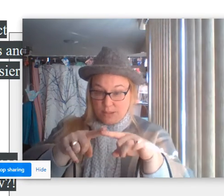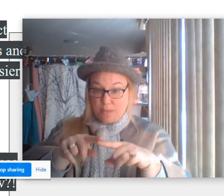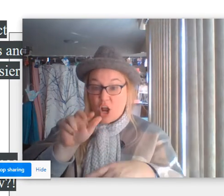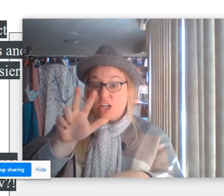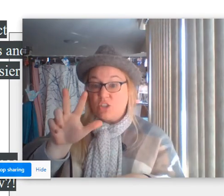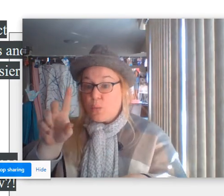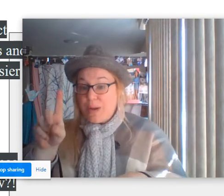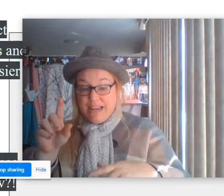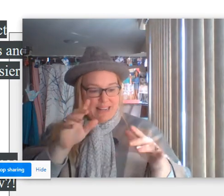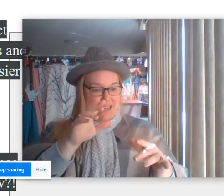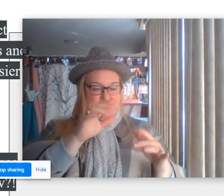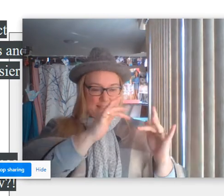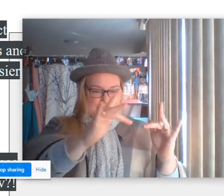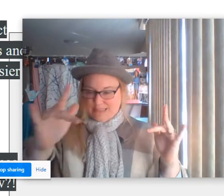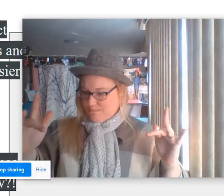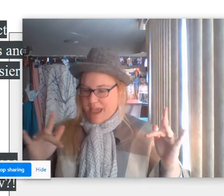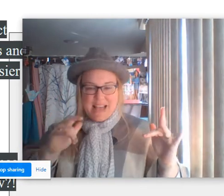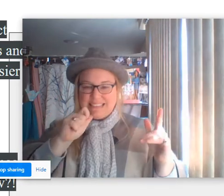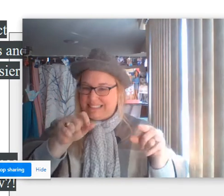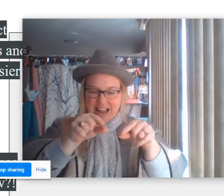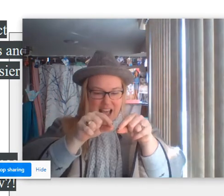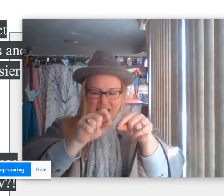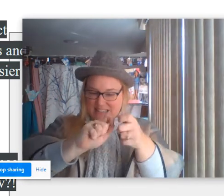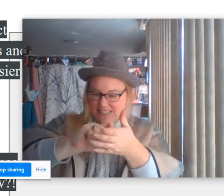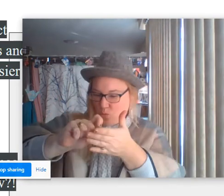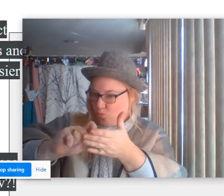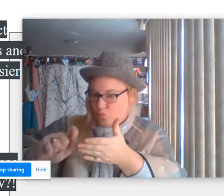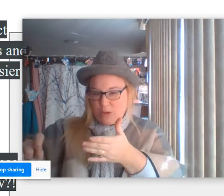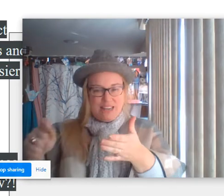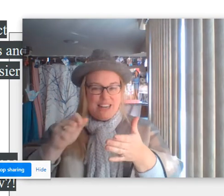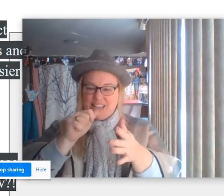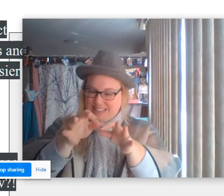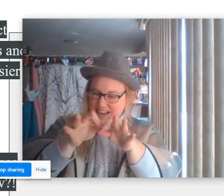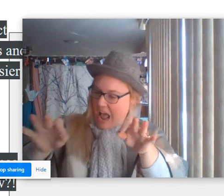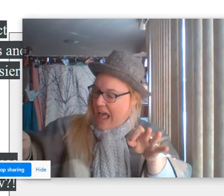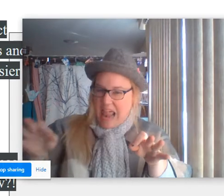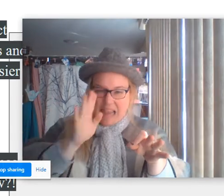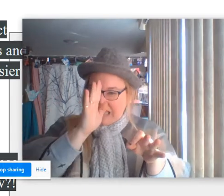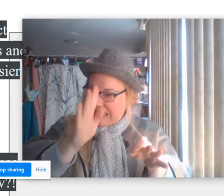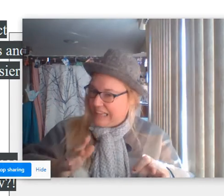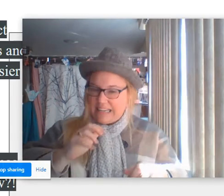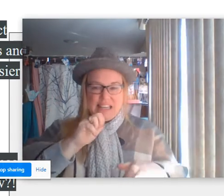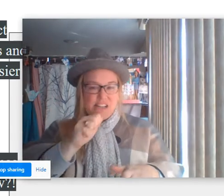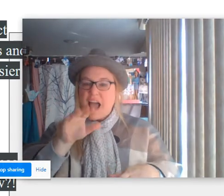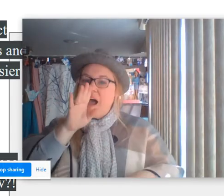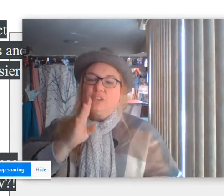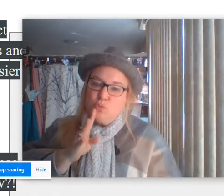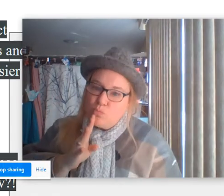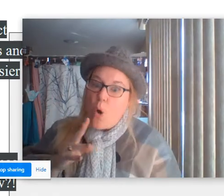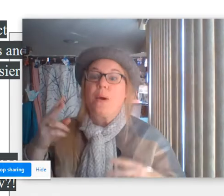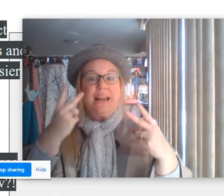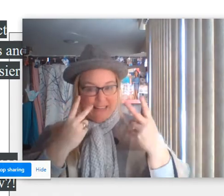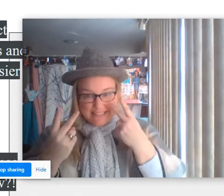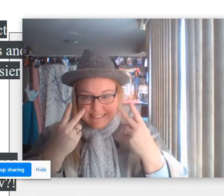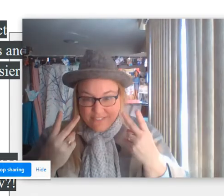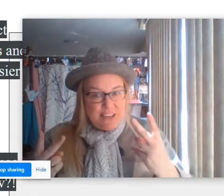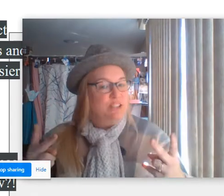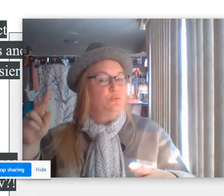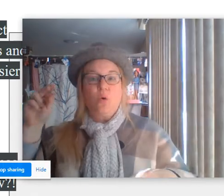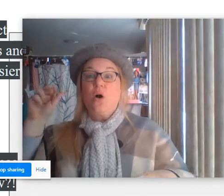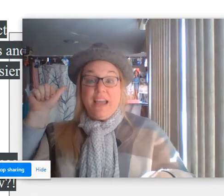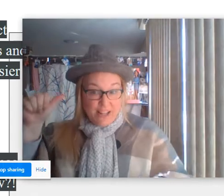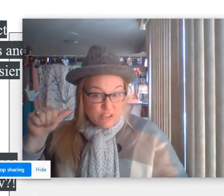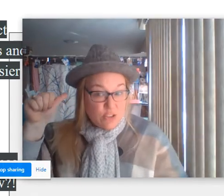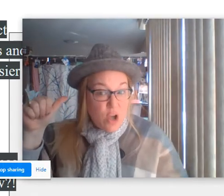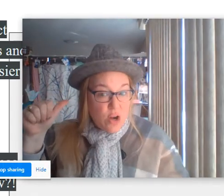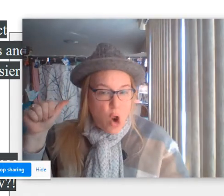not linear, it is not written, it is not spoken, it is visual, it is not auditory, okay? And we live in